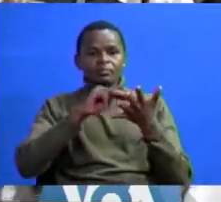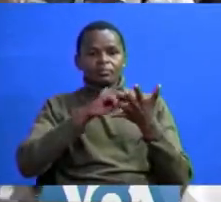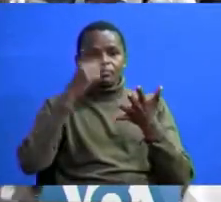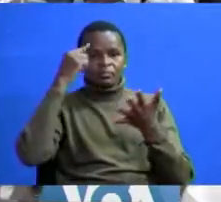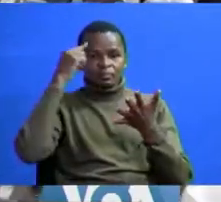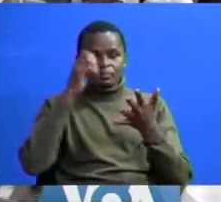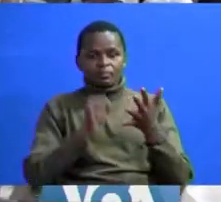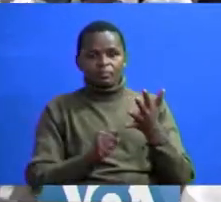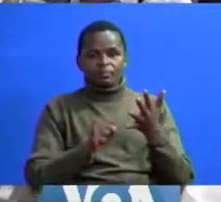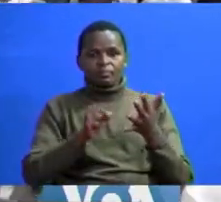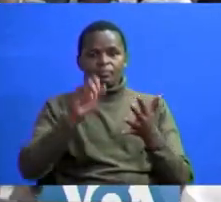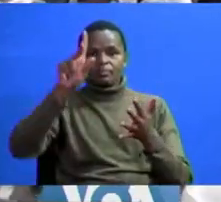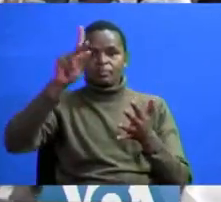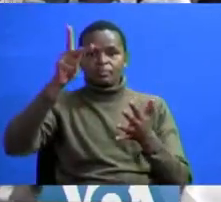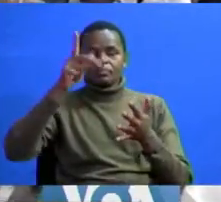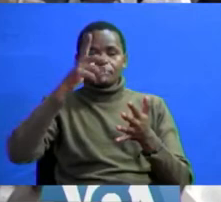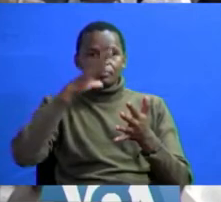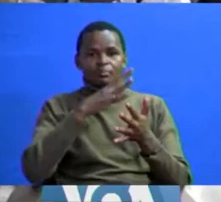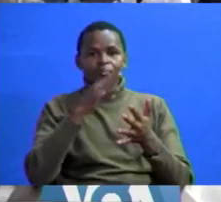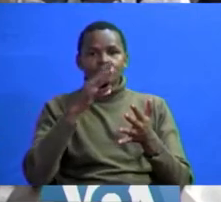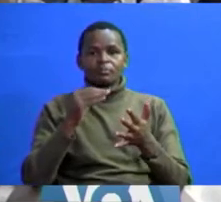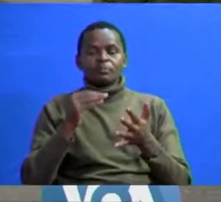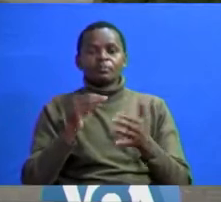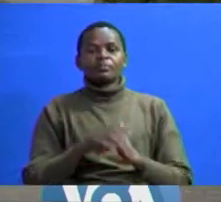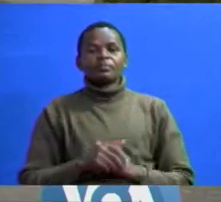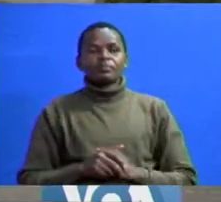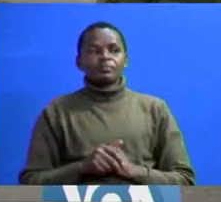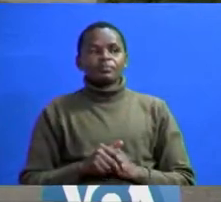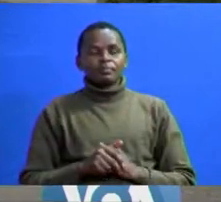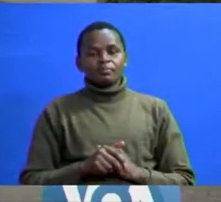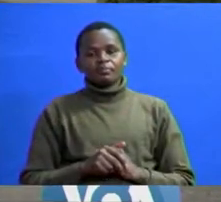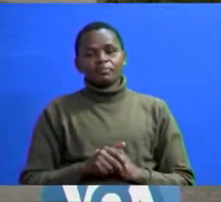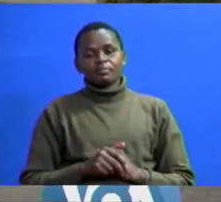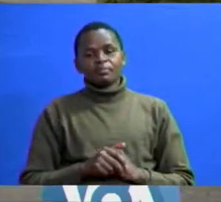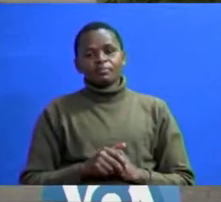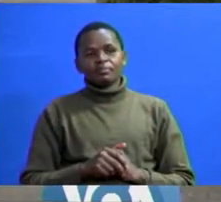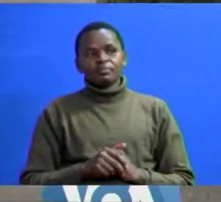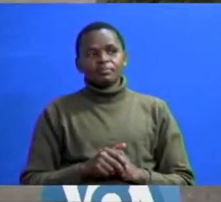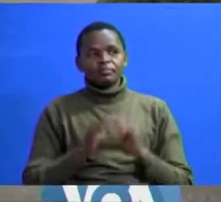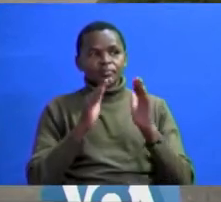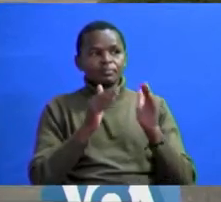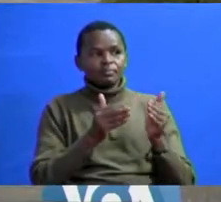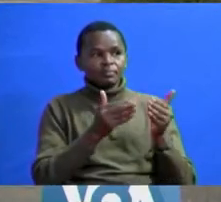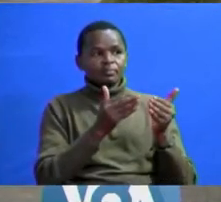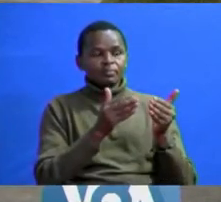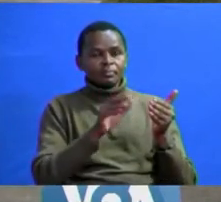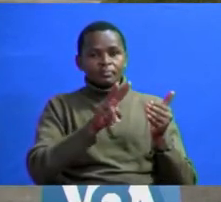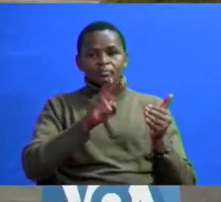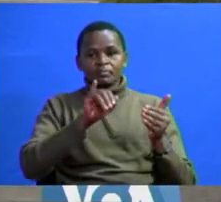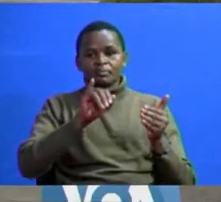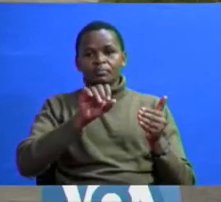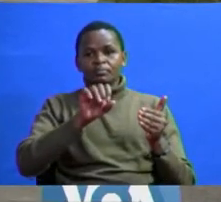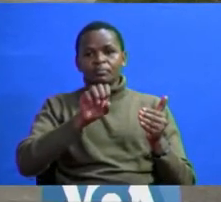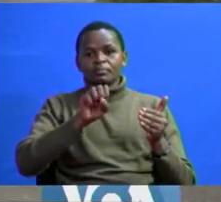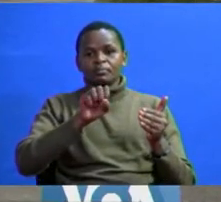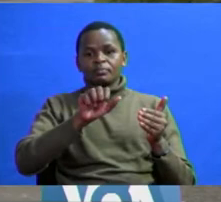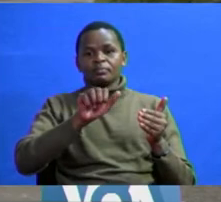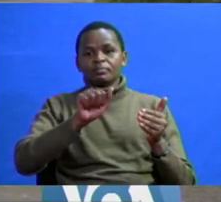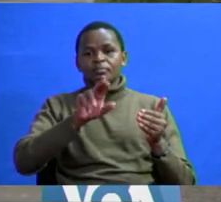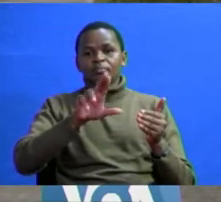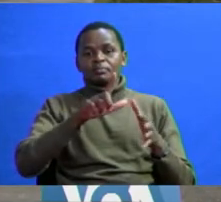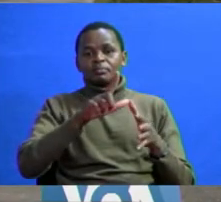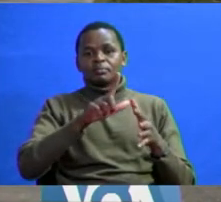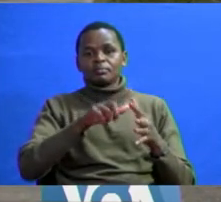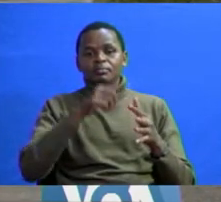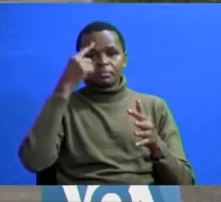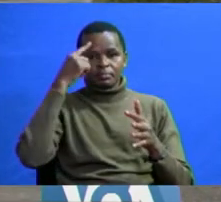South Koreans, says analyst Bong Myung-sik. To provide a visible evidence to the eyes of